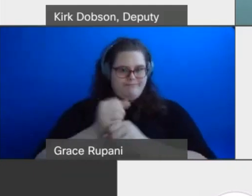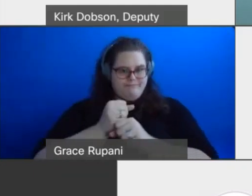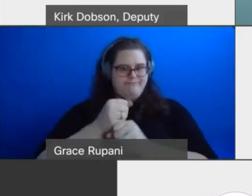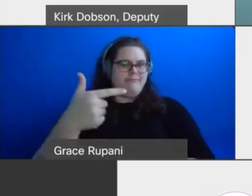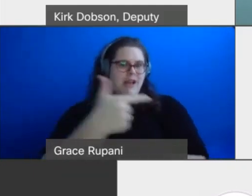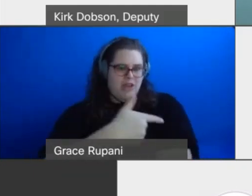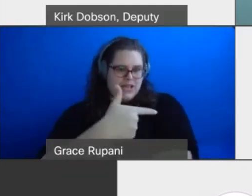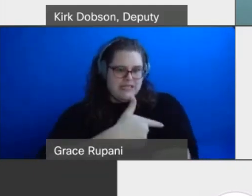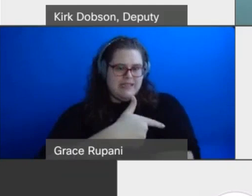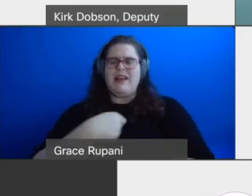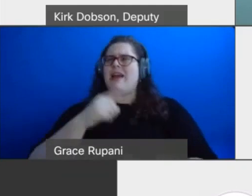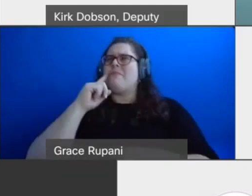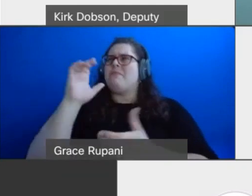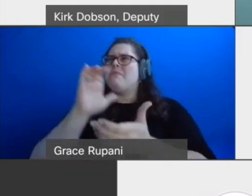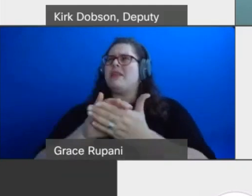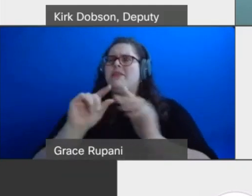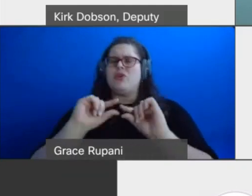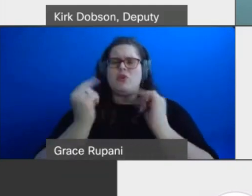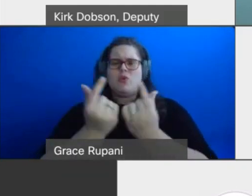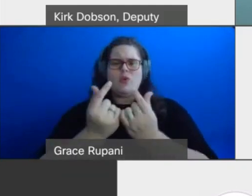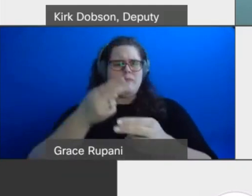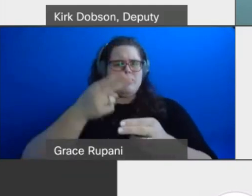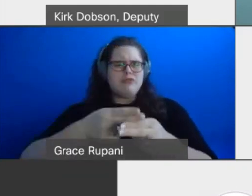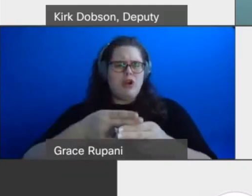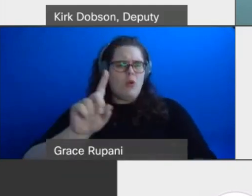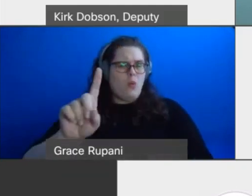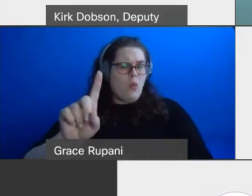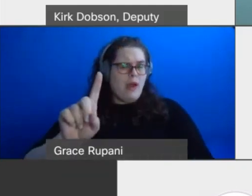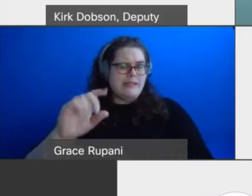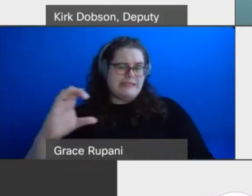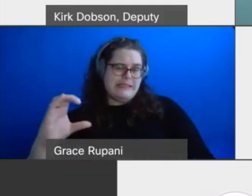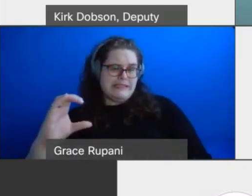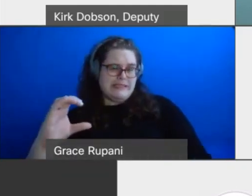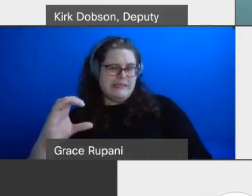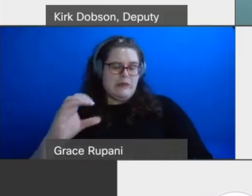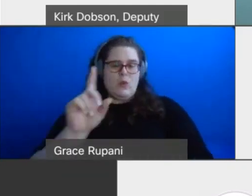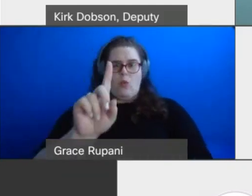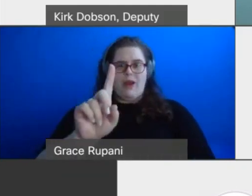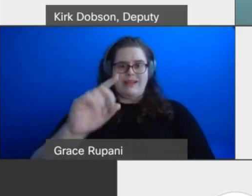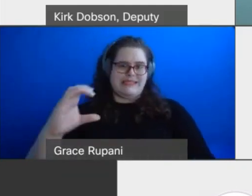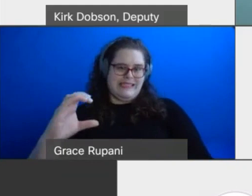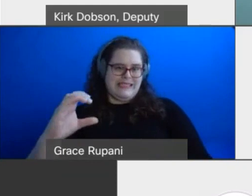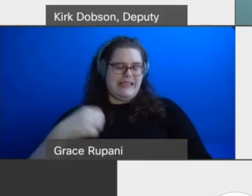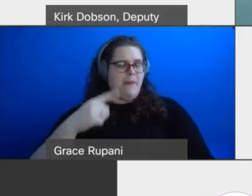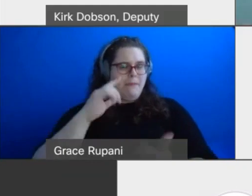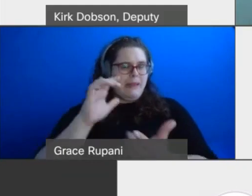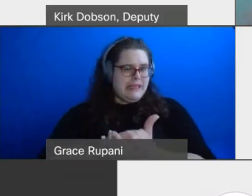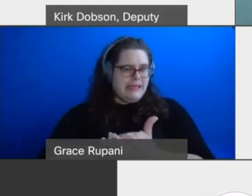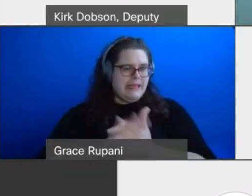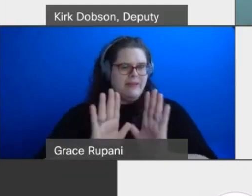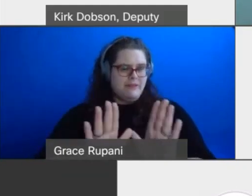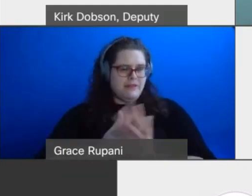in group, I believe it is 1C, but I'm gonna, as soon as I can find